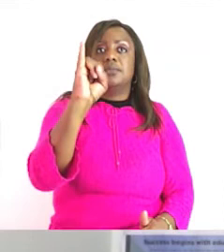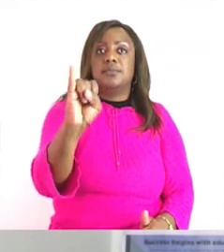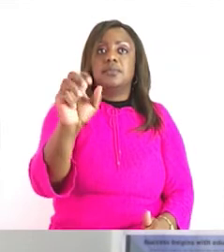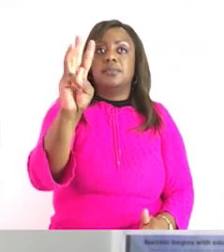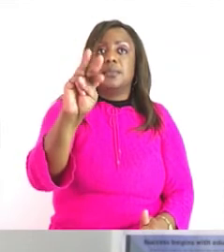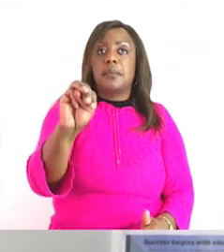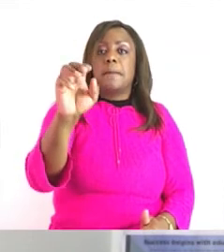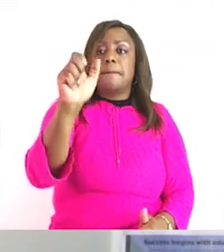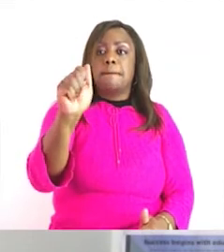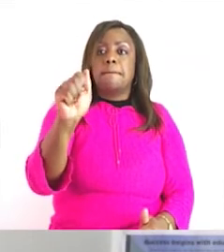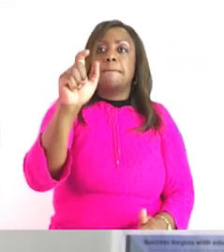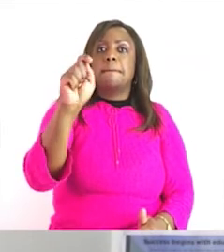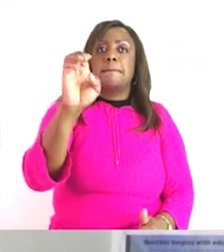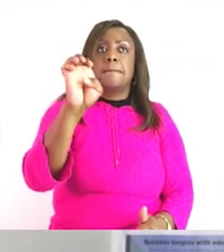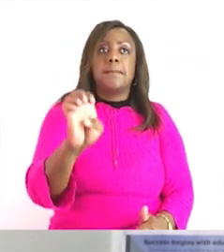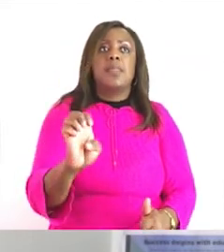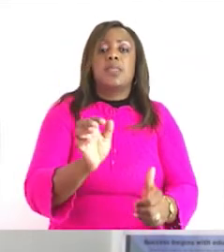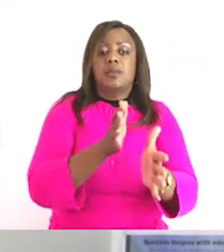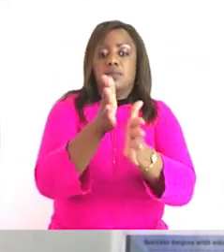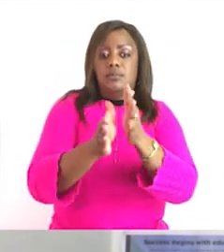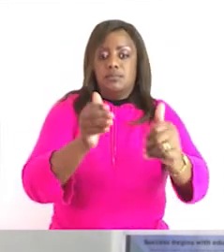When is it 0?